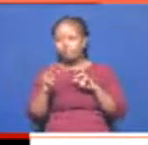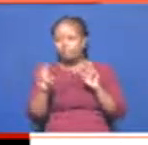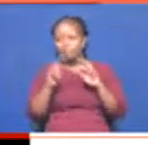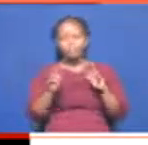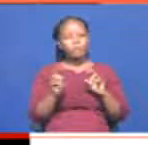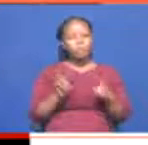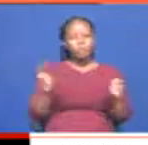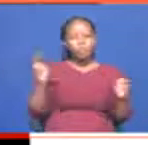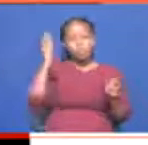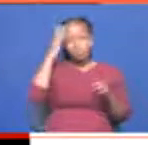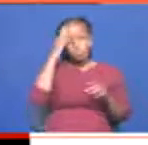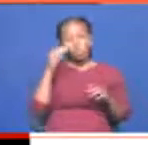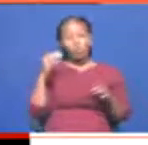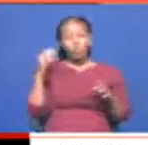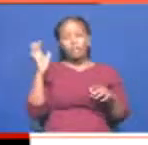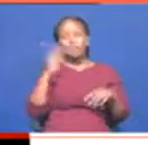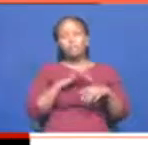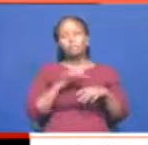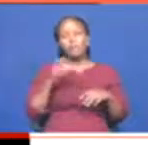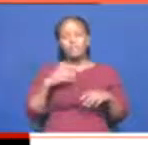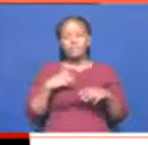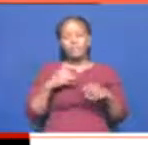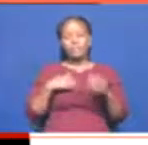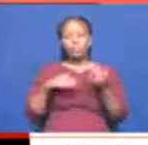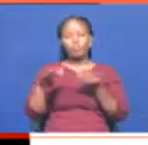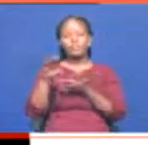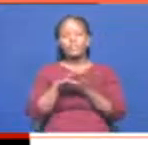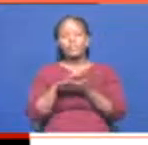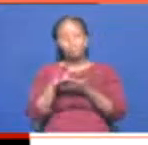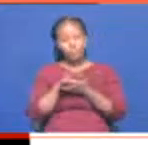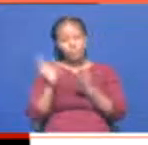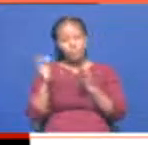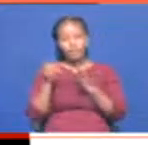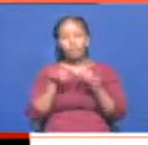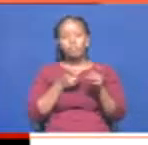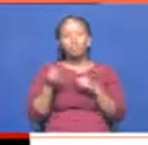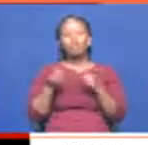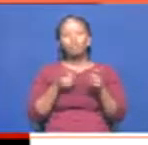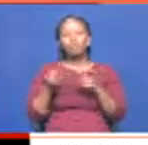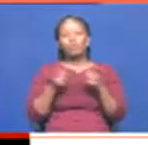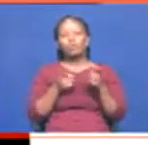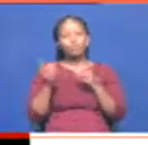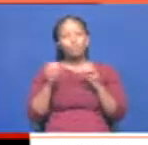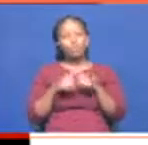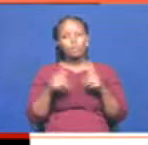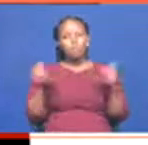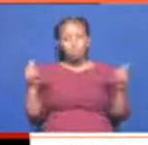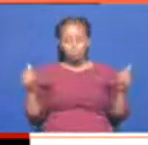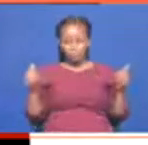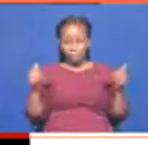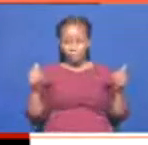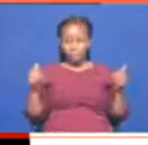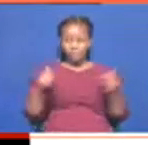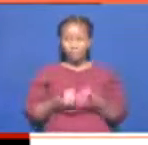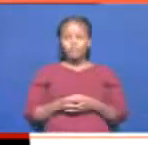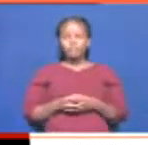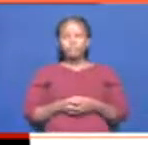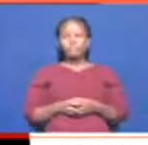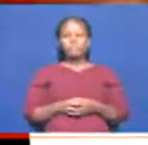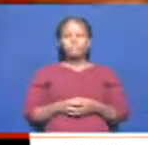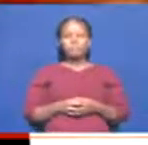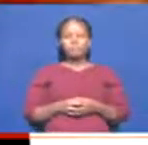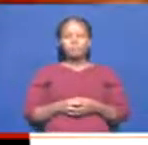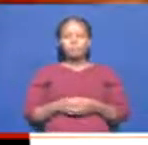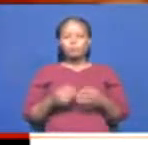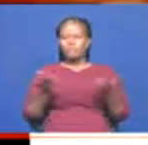impacts that it has on the environment are controlled as much as possible. Very well. Perhaps what